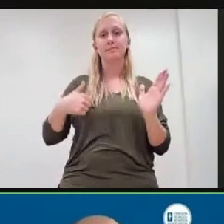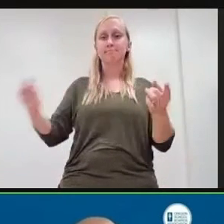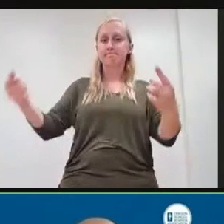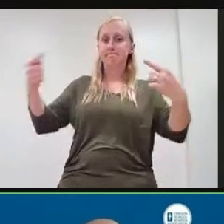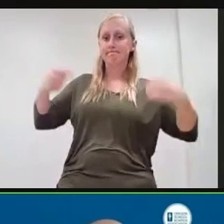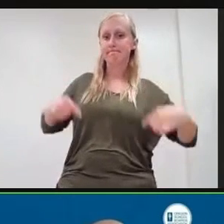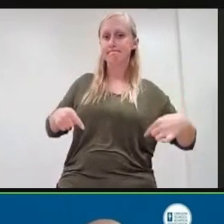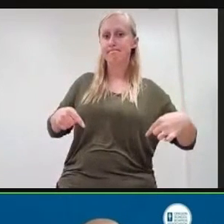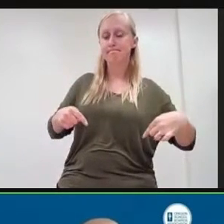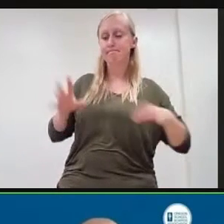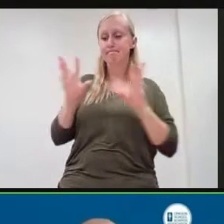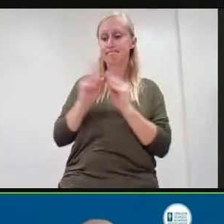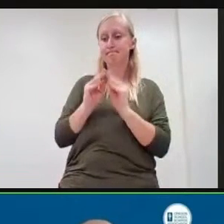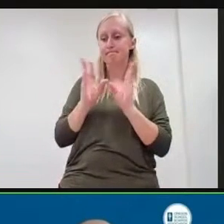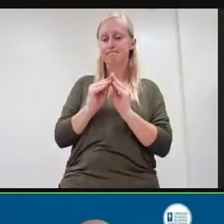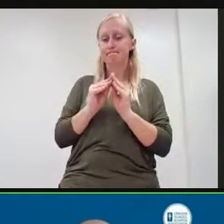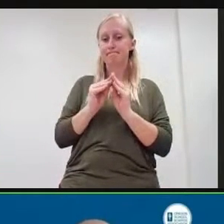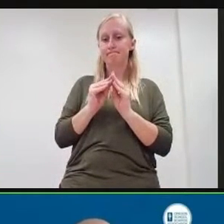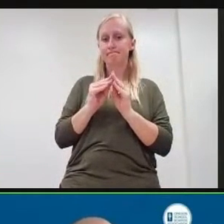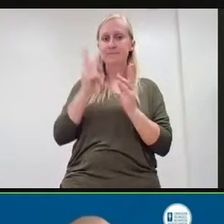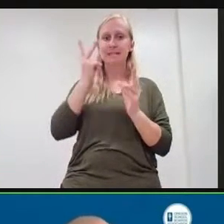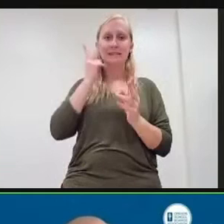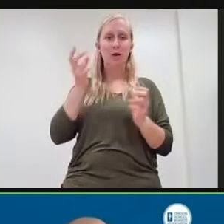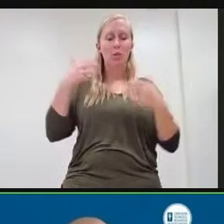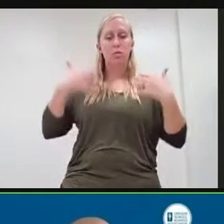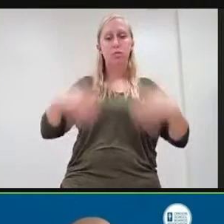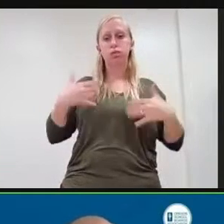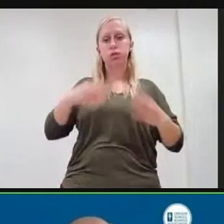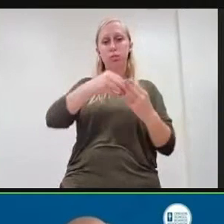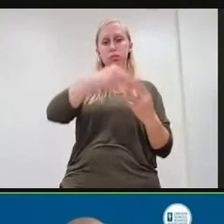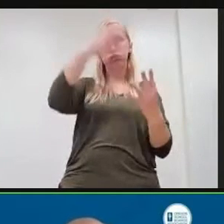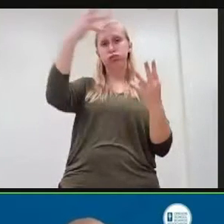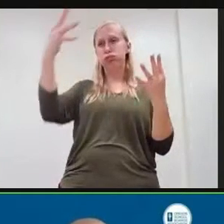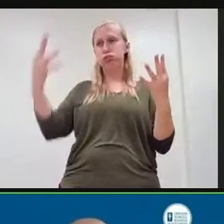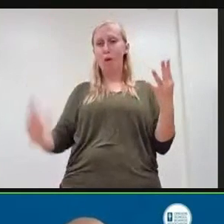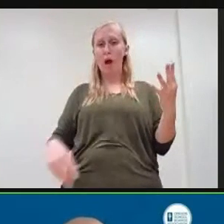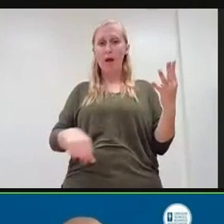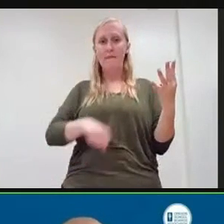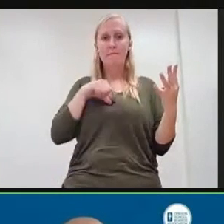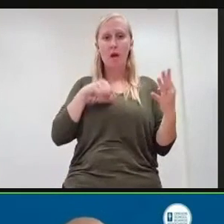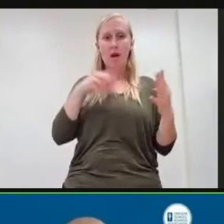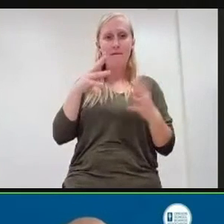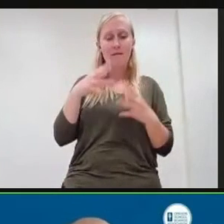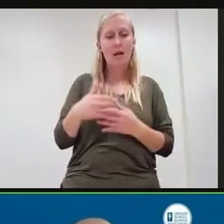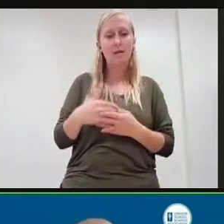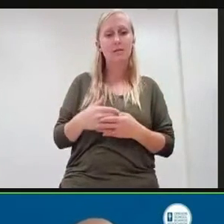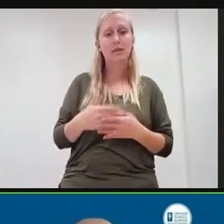in to this meeting seeing wonderful pride flags, and then the